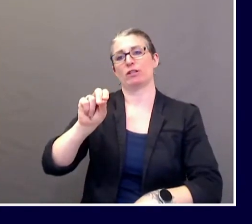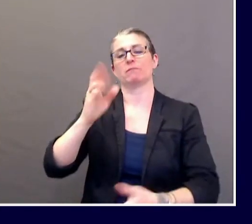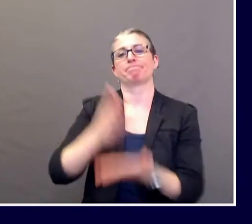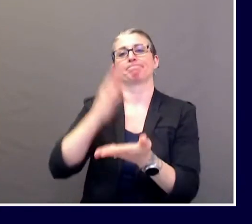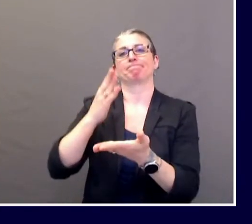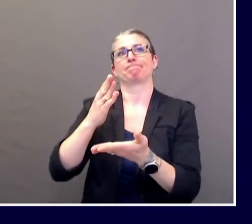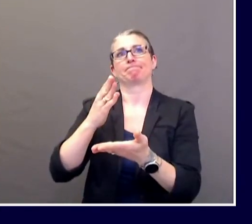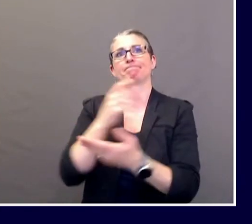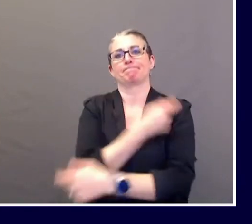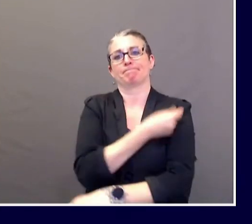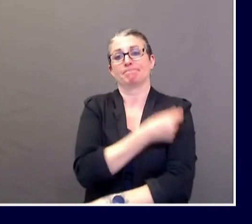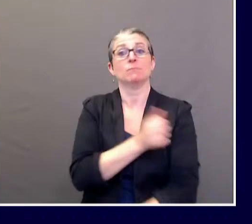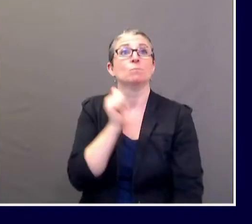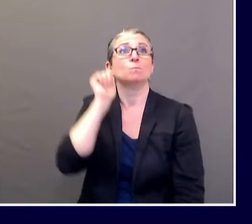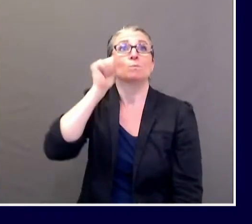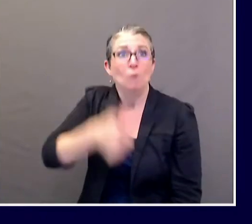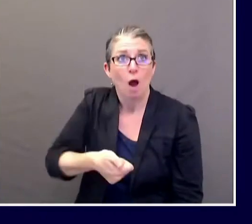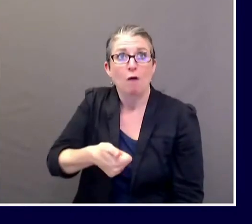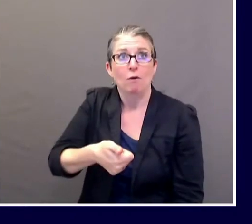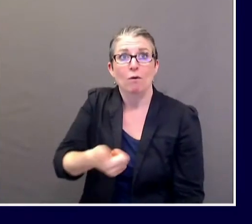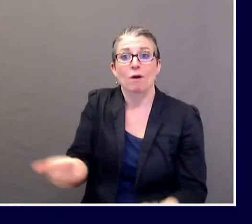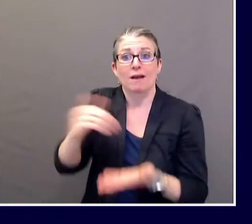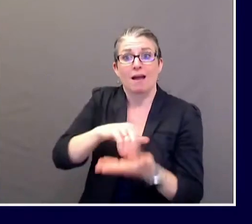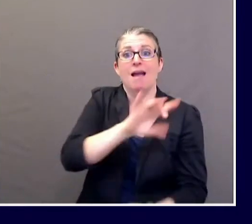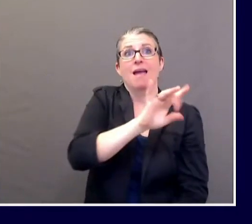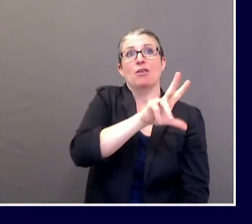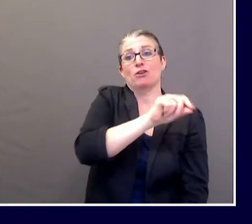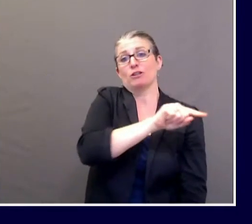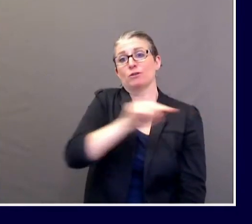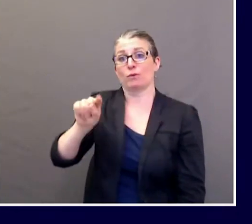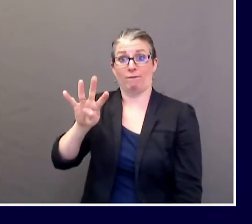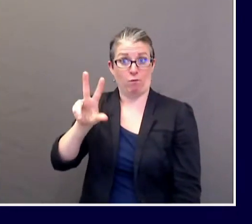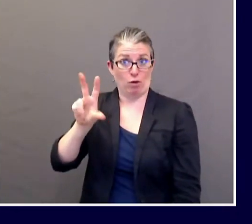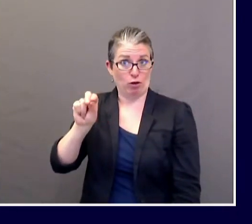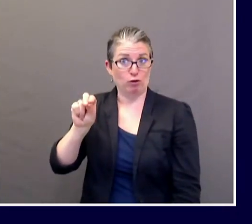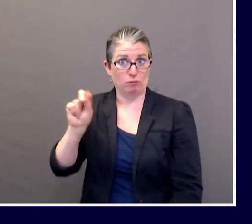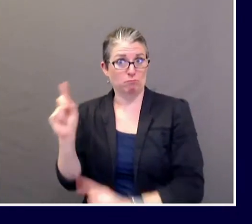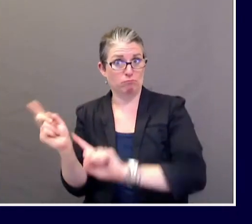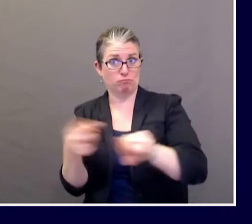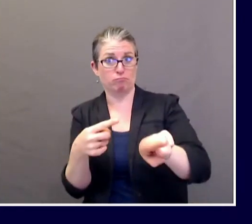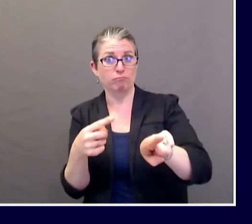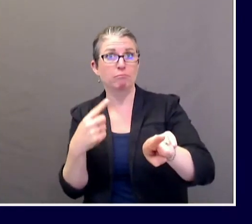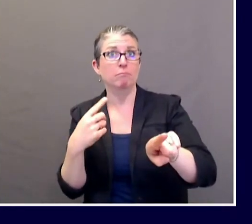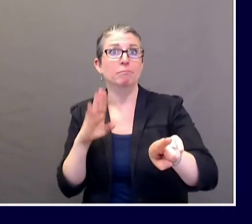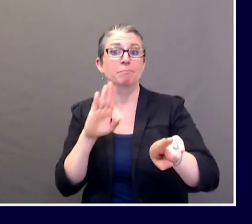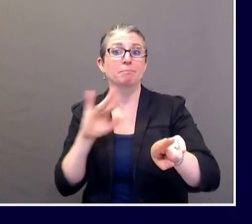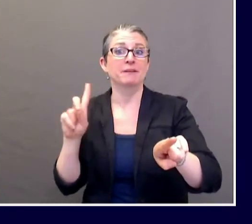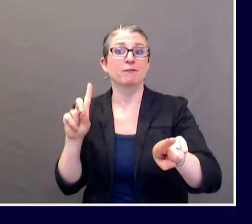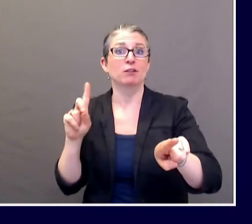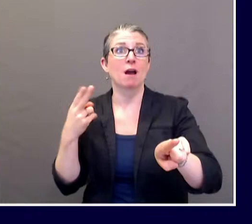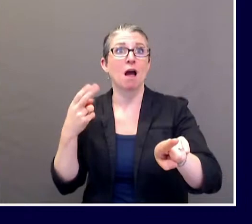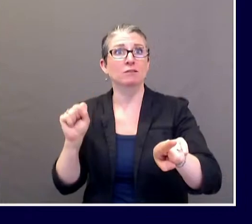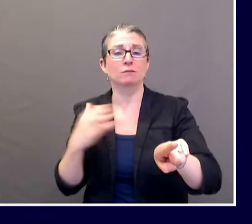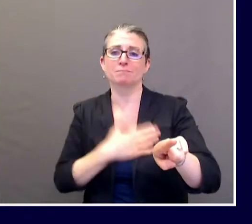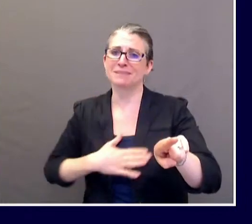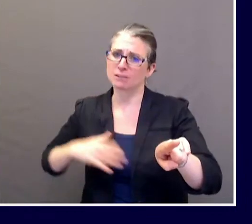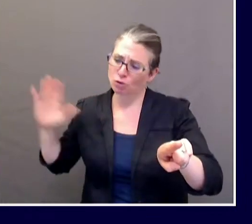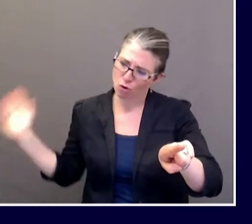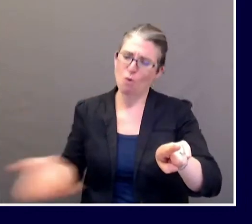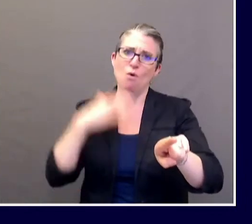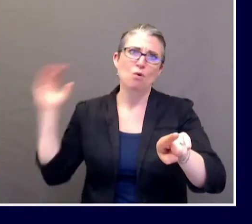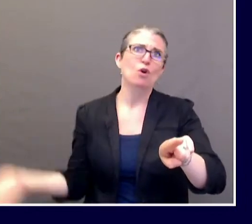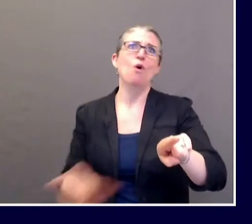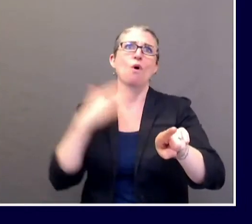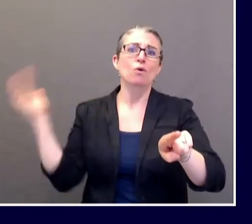Walk-in appointments are available and encouraged at this site at the Biddeford High School. Again, they will be offering